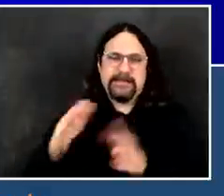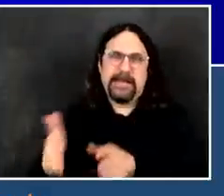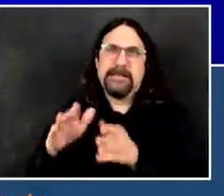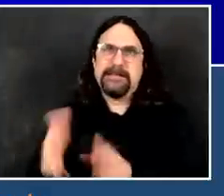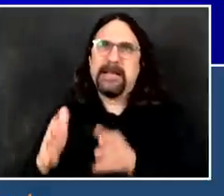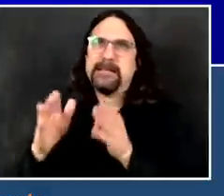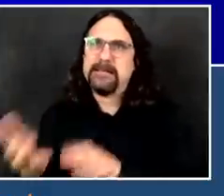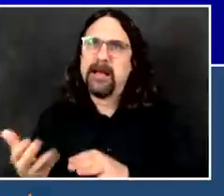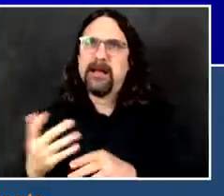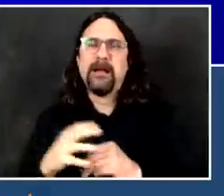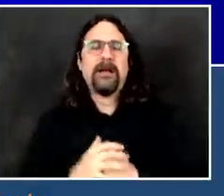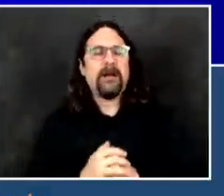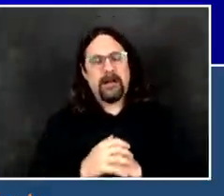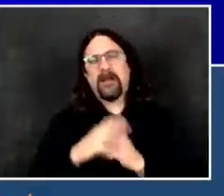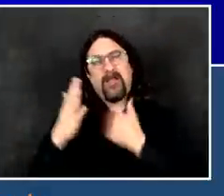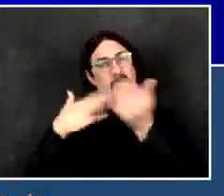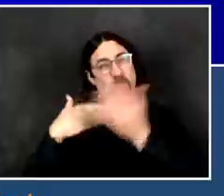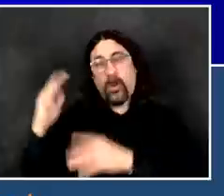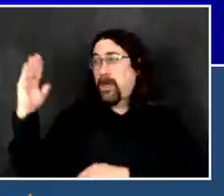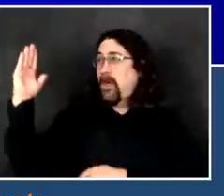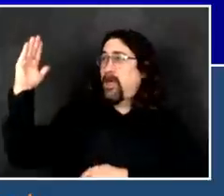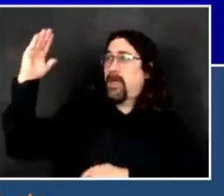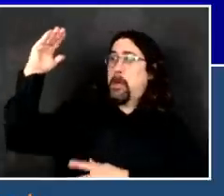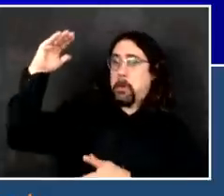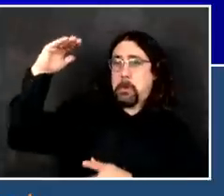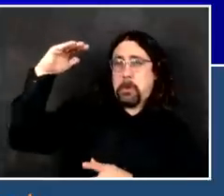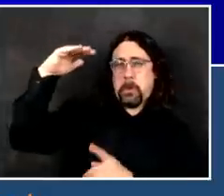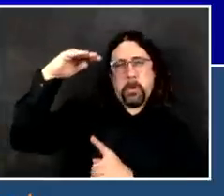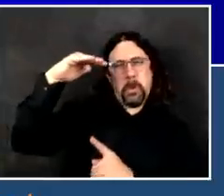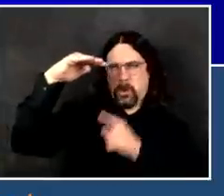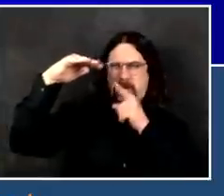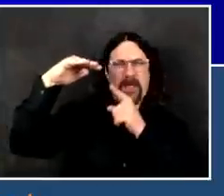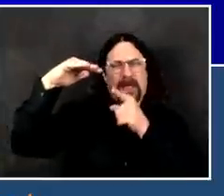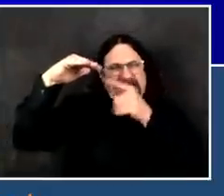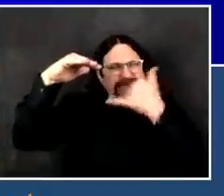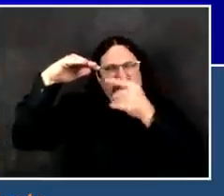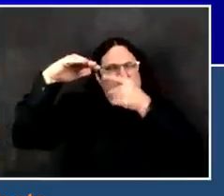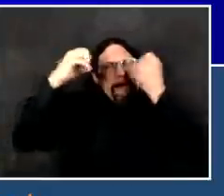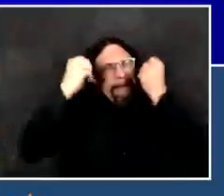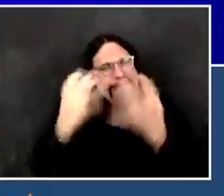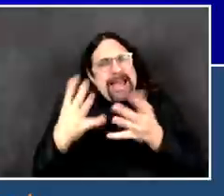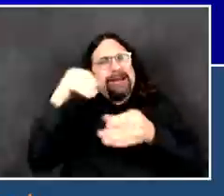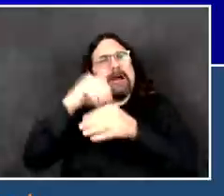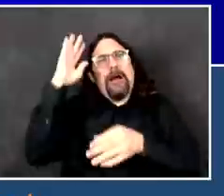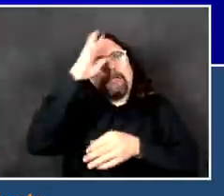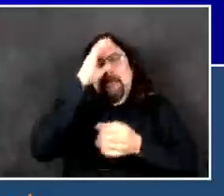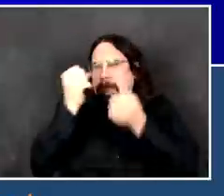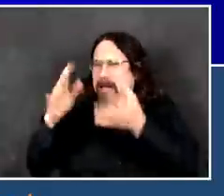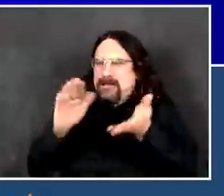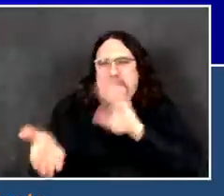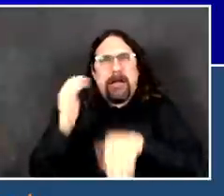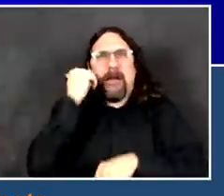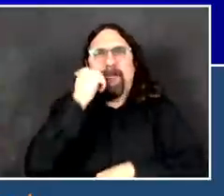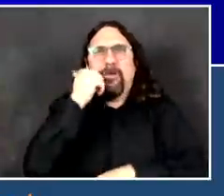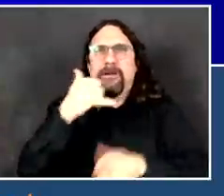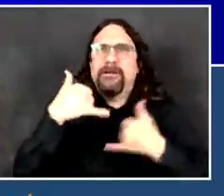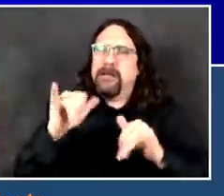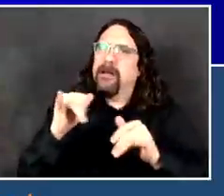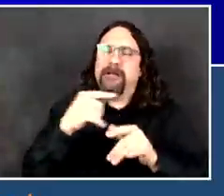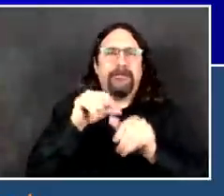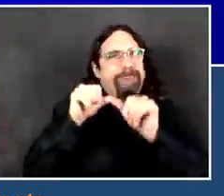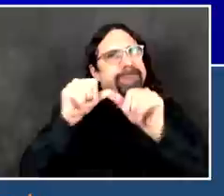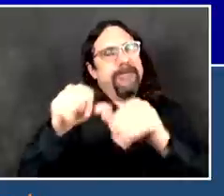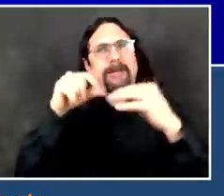parts of the city that have been hardest hit, that have unfortunately had the worst disparities, the biggest burdens, the least health